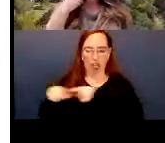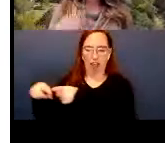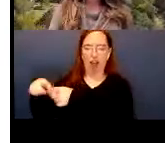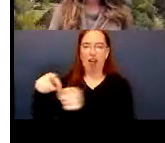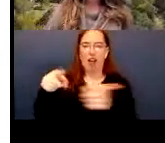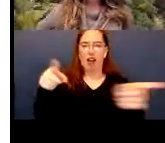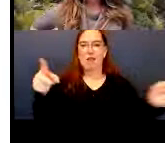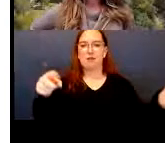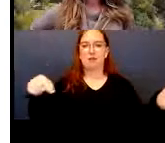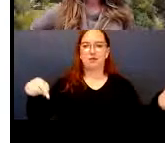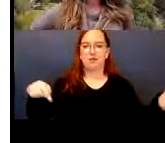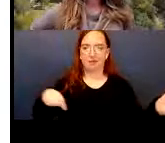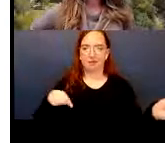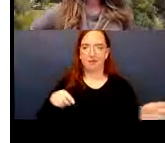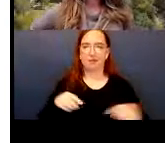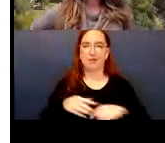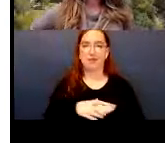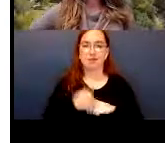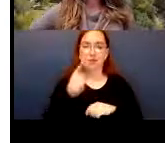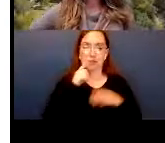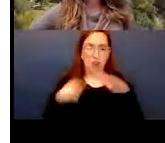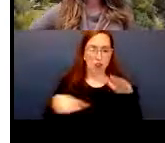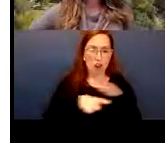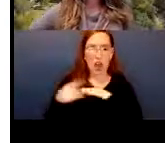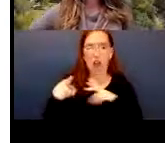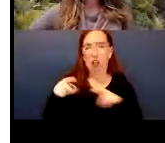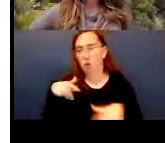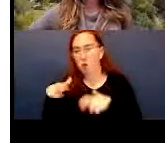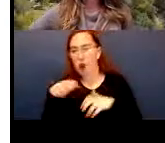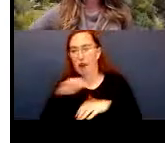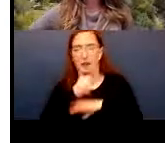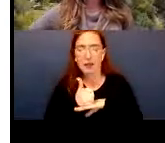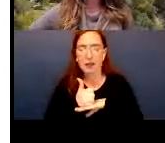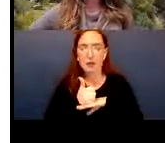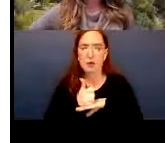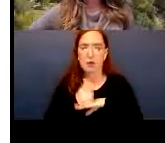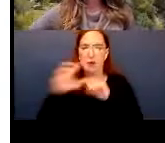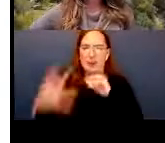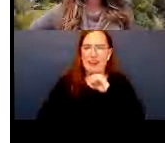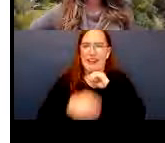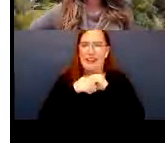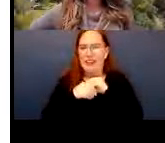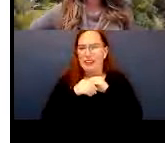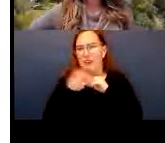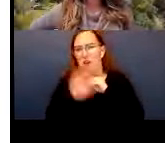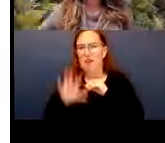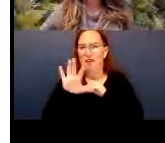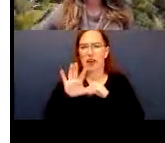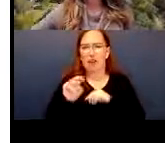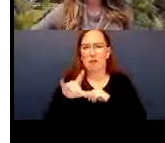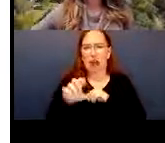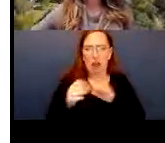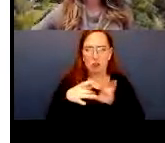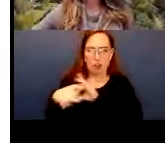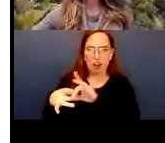With the trail and sidewalk network, this concept would have an additional about 5 miles of connectivity